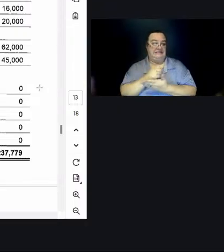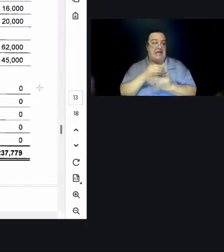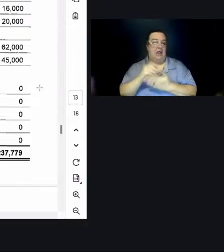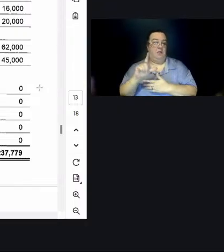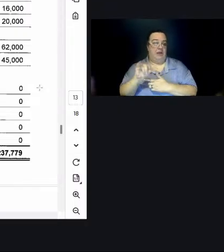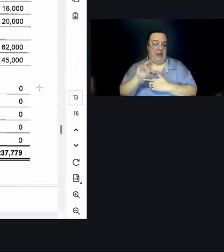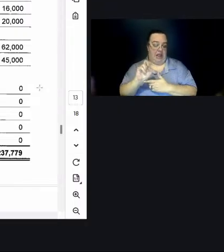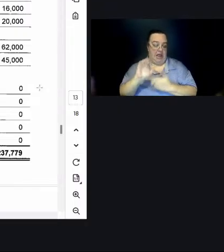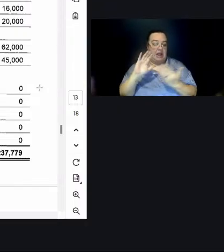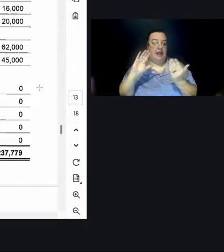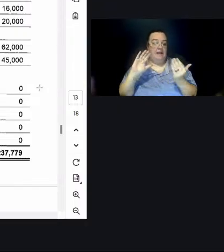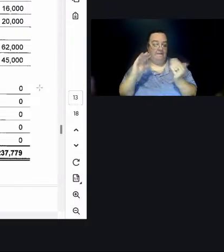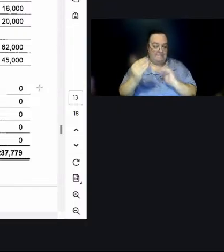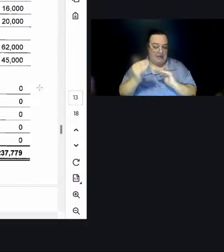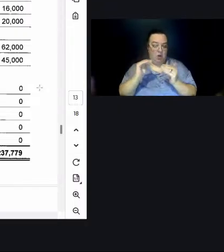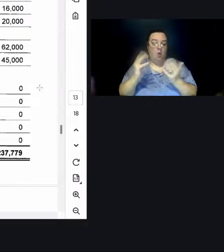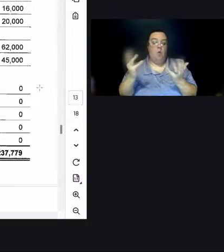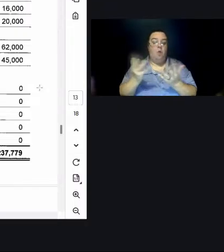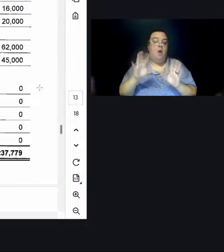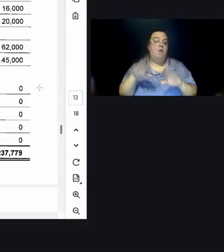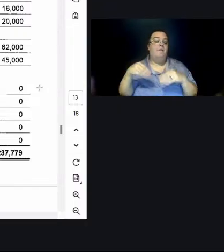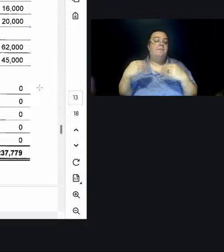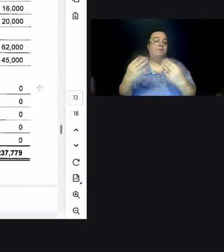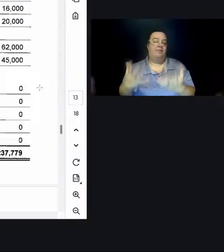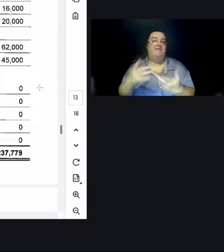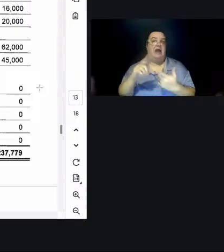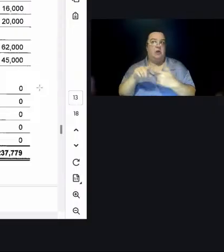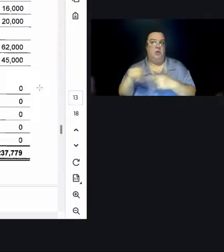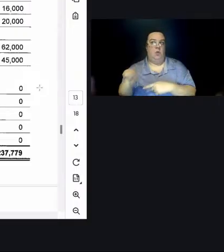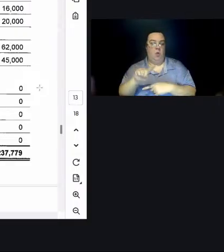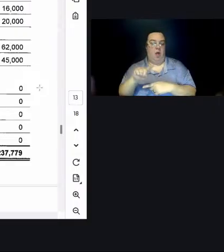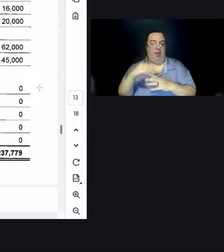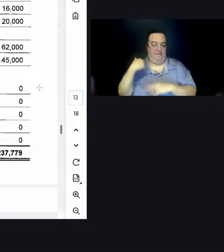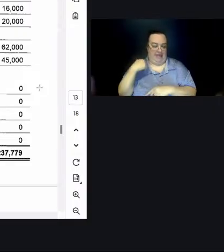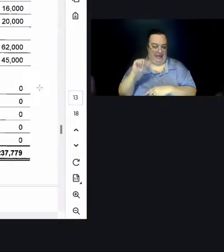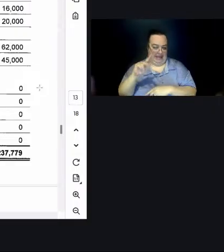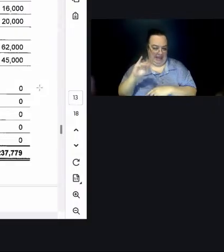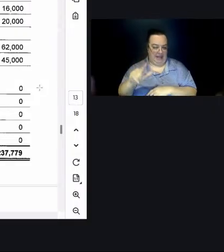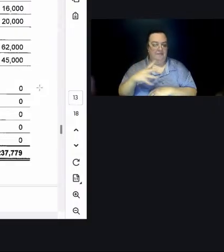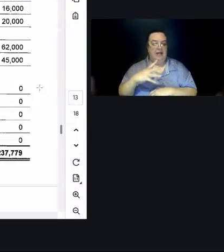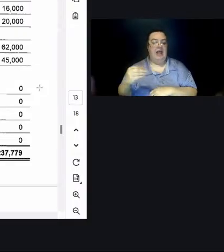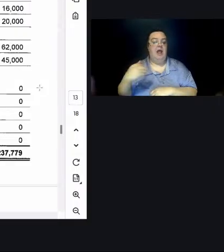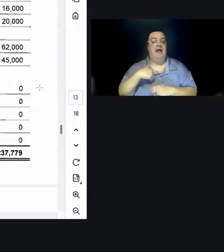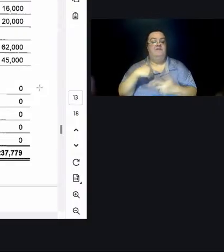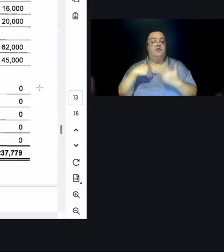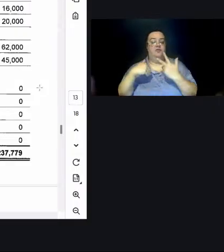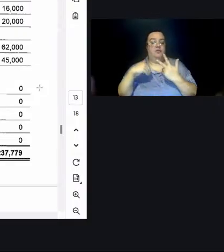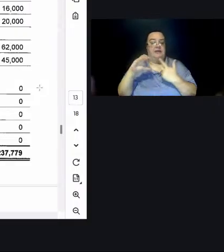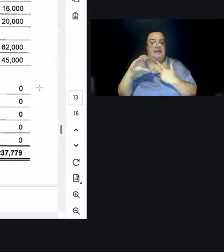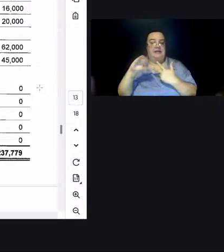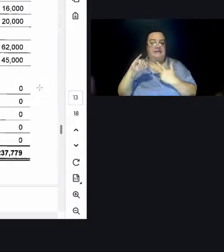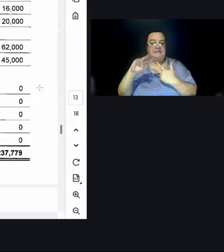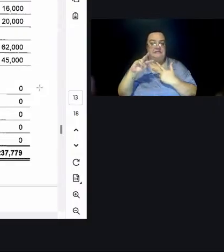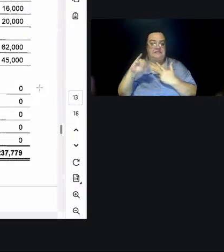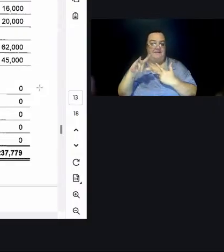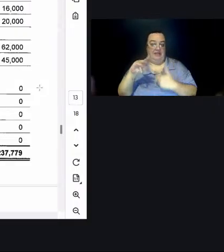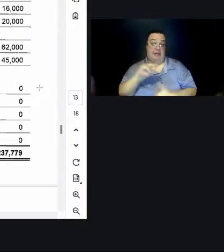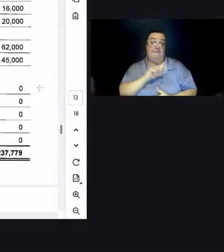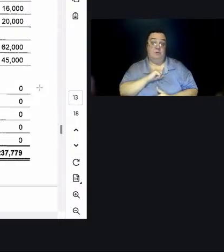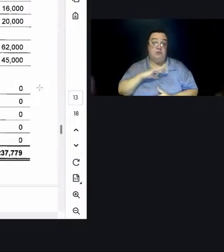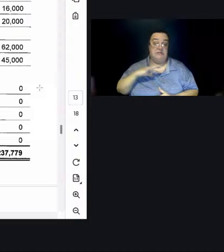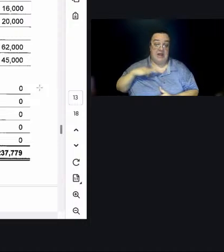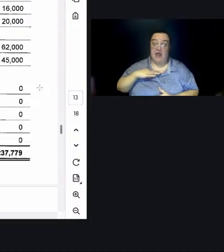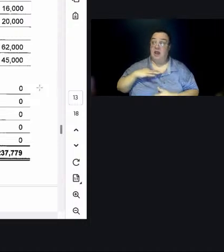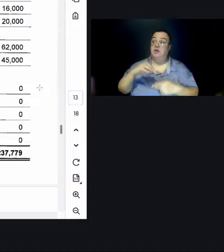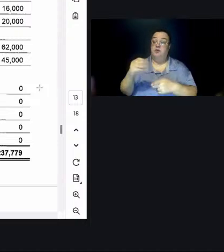was provided to the Mayor and Council in April. And we have 3 civilian personnel. And so you have